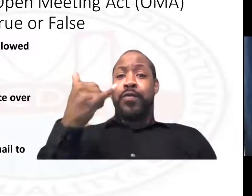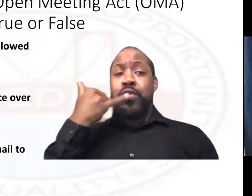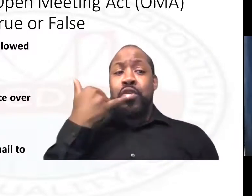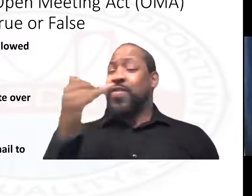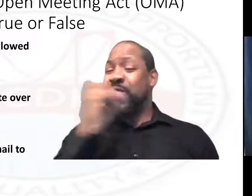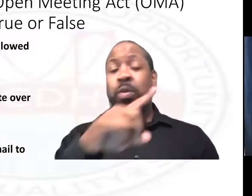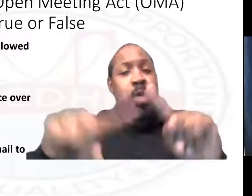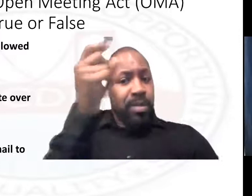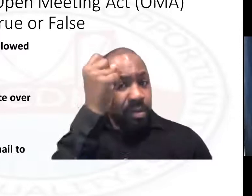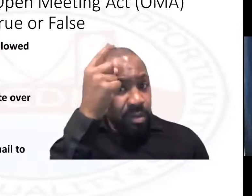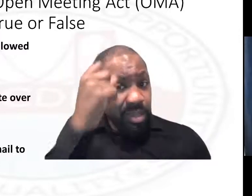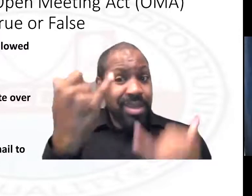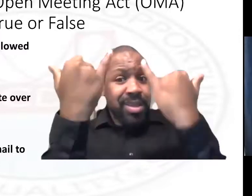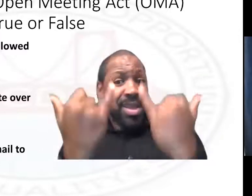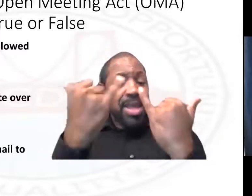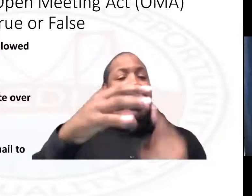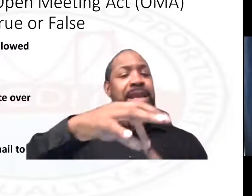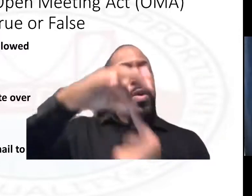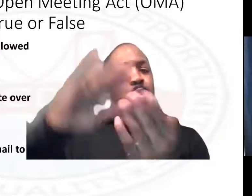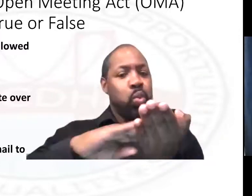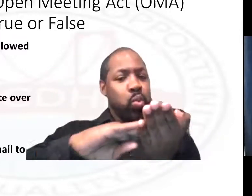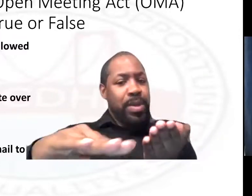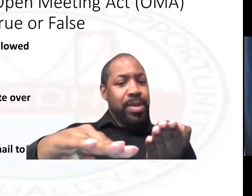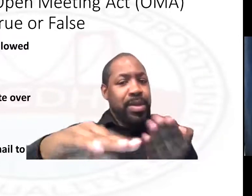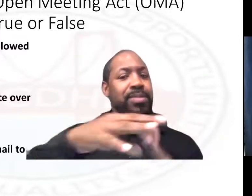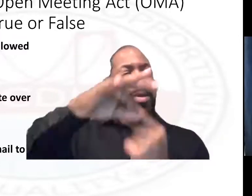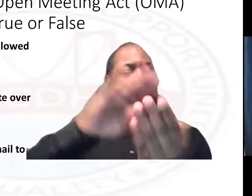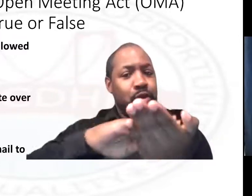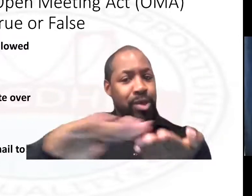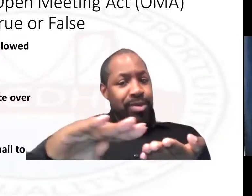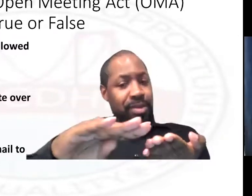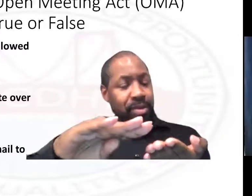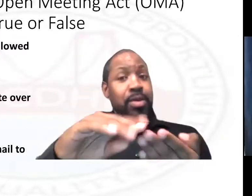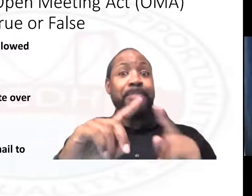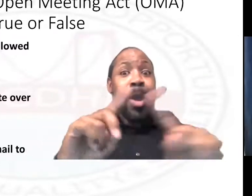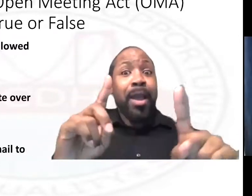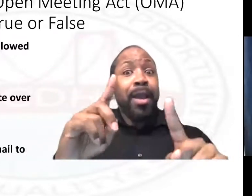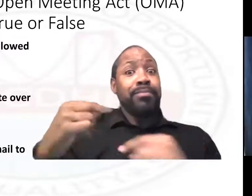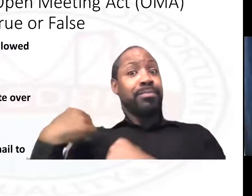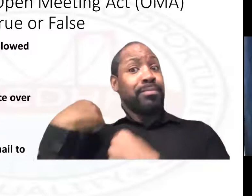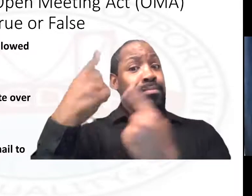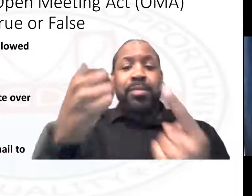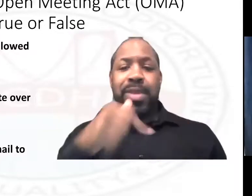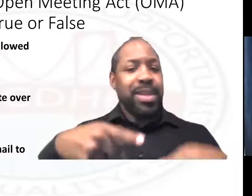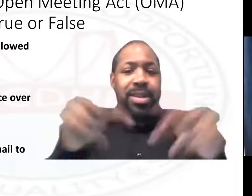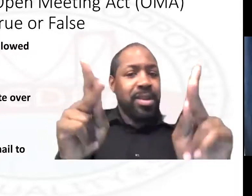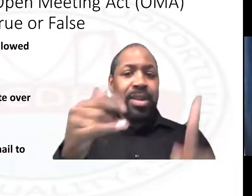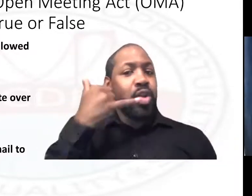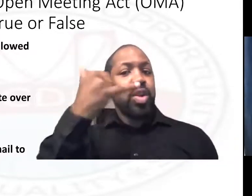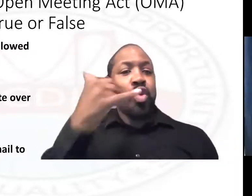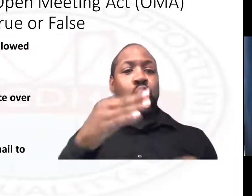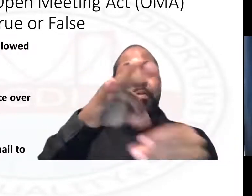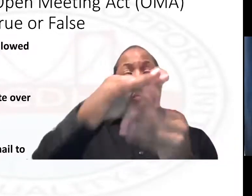A member can give their vote over the phone is false. Except right now, this is actually waived.